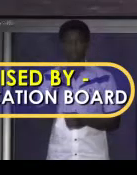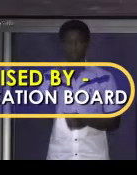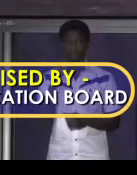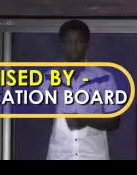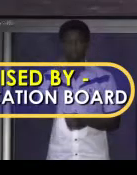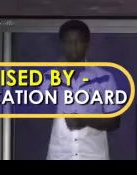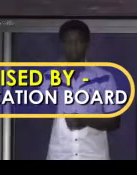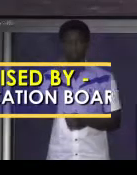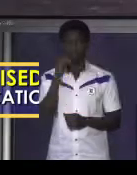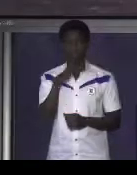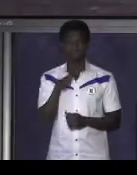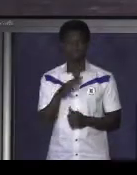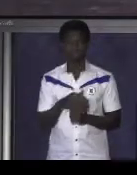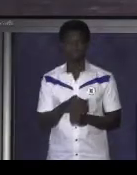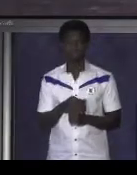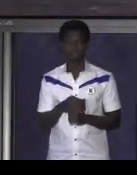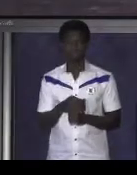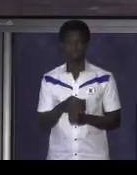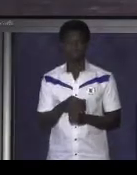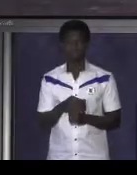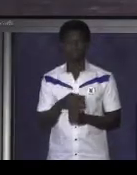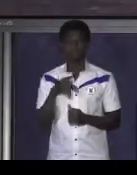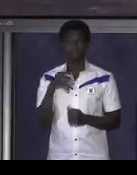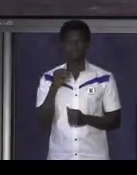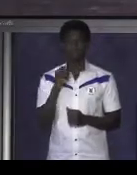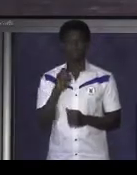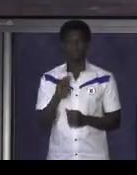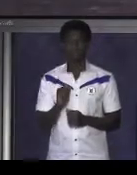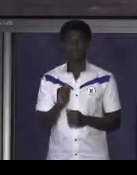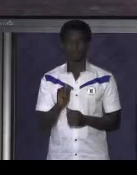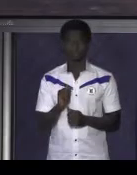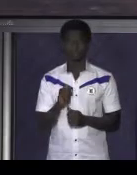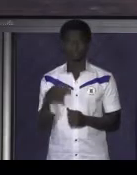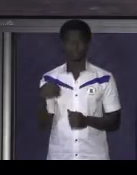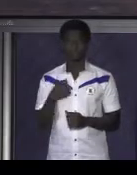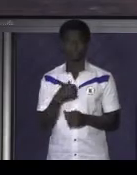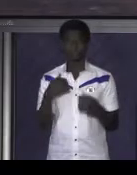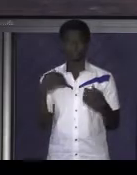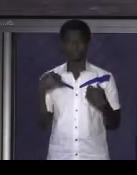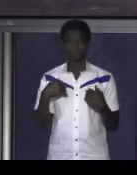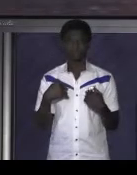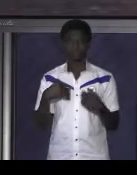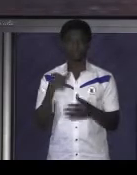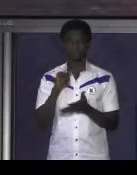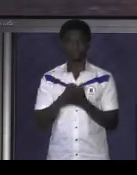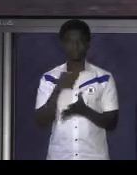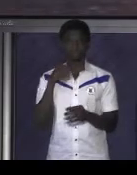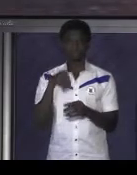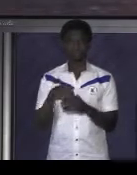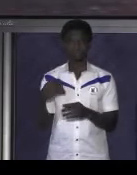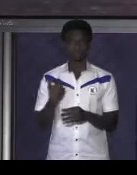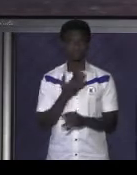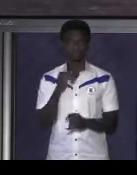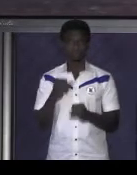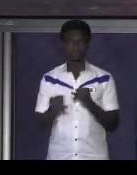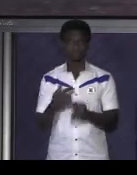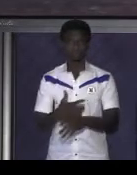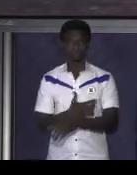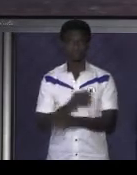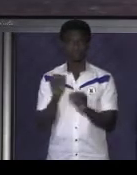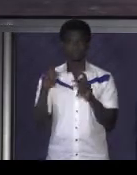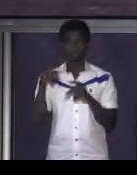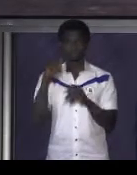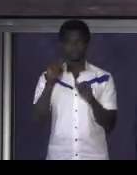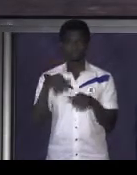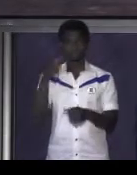A poetess is a female poet. We had that in our last lesson. Okay, you can remember.